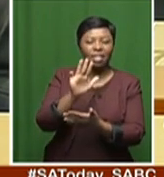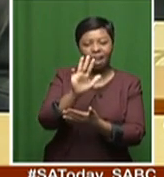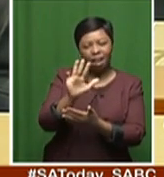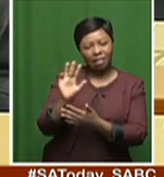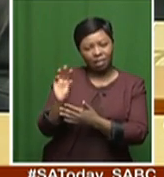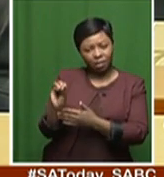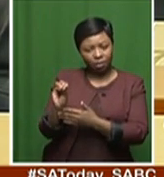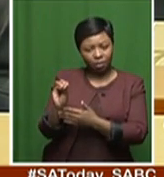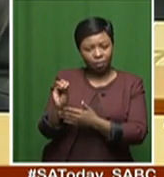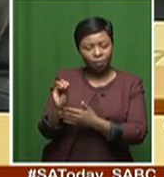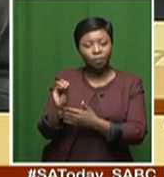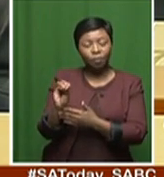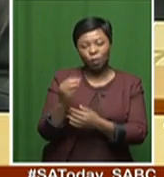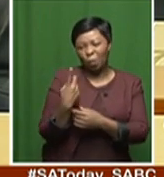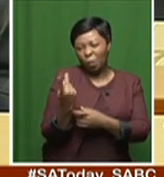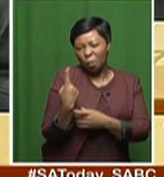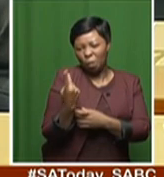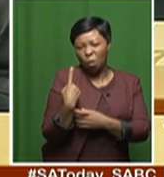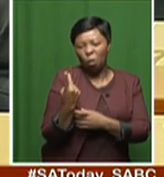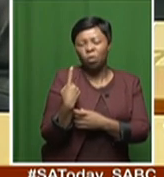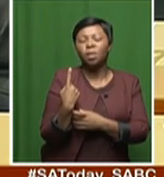were both together with